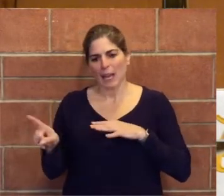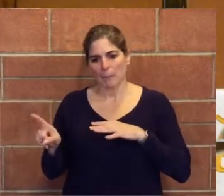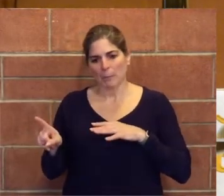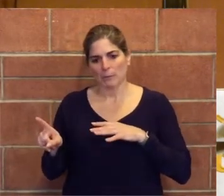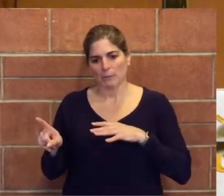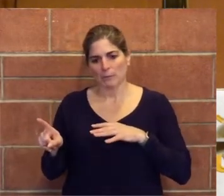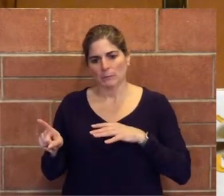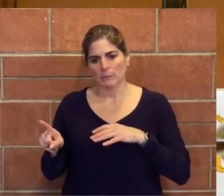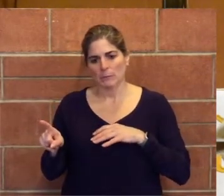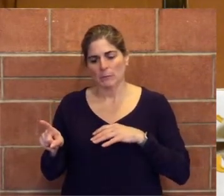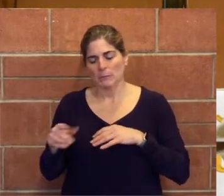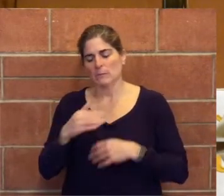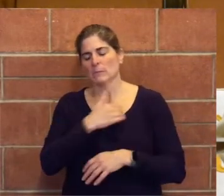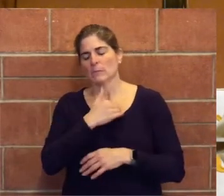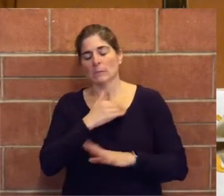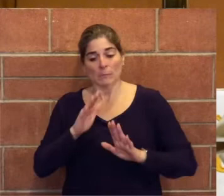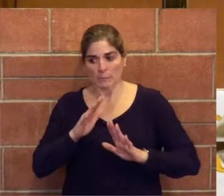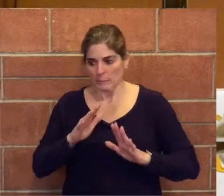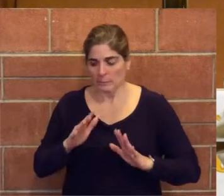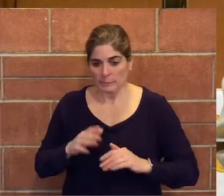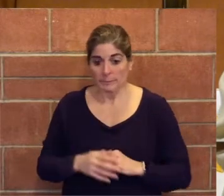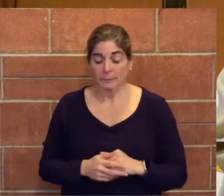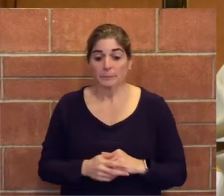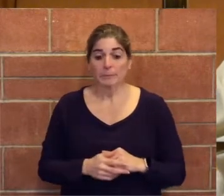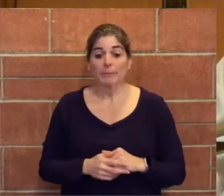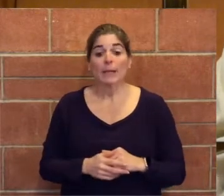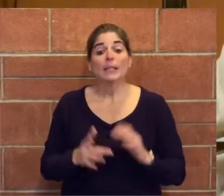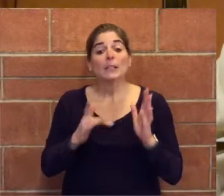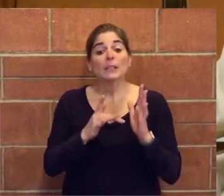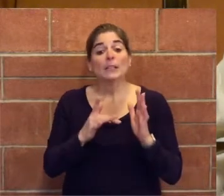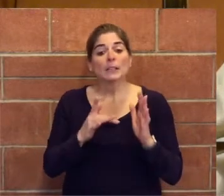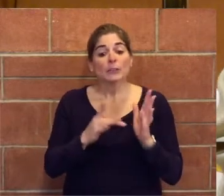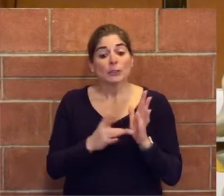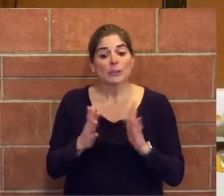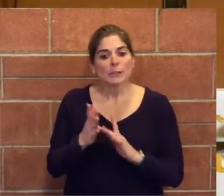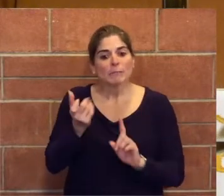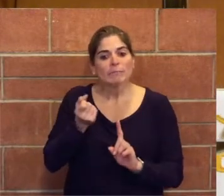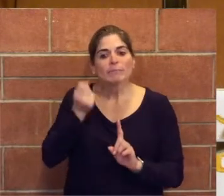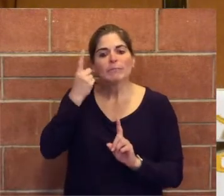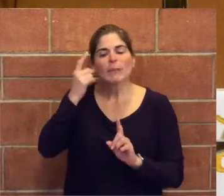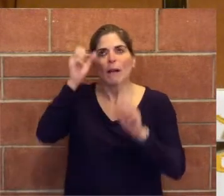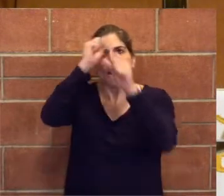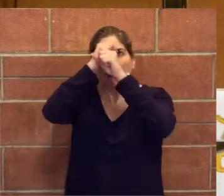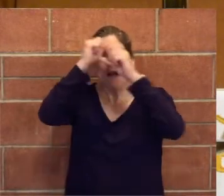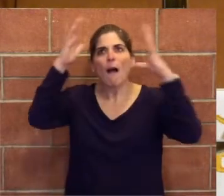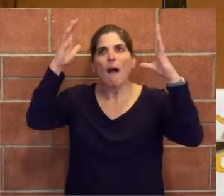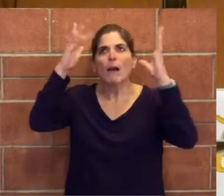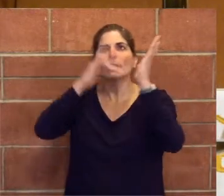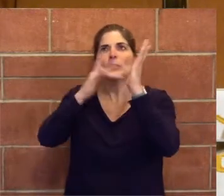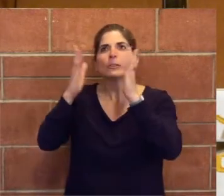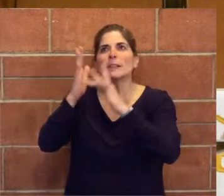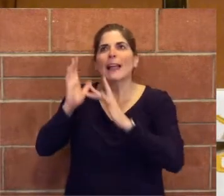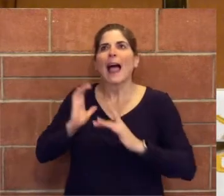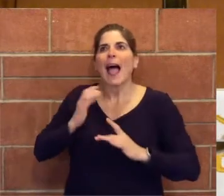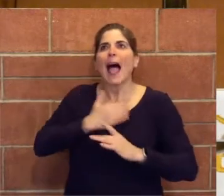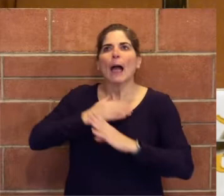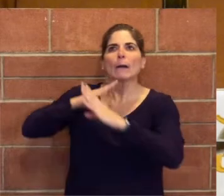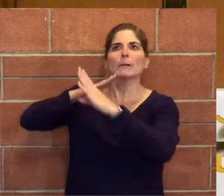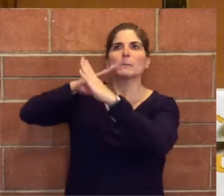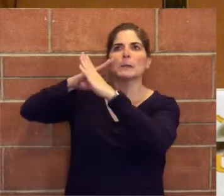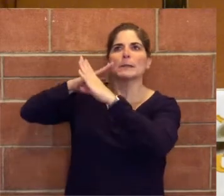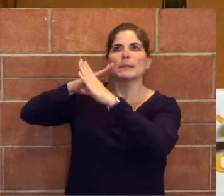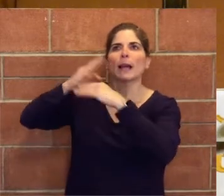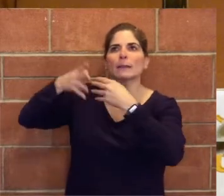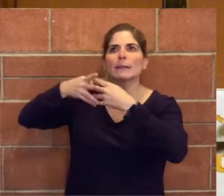could escape without waking the shepherd. Jesus' listeners would have understood that image of him being the